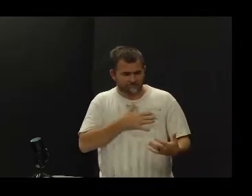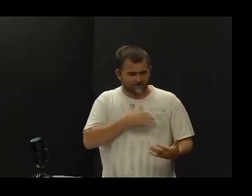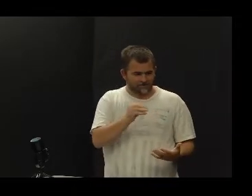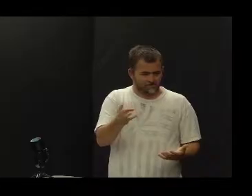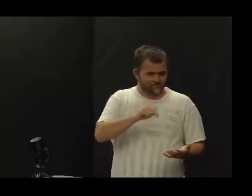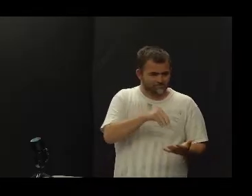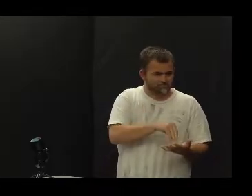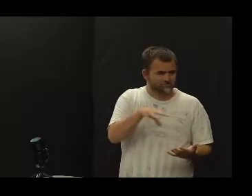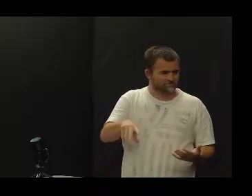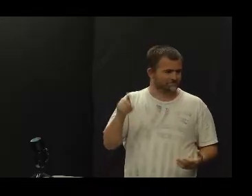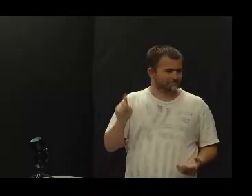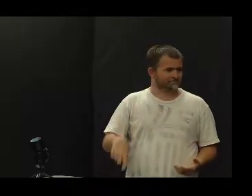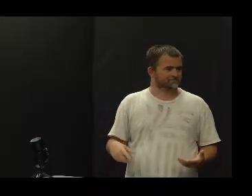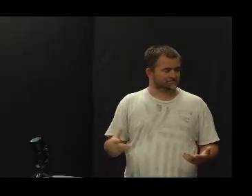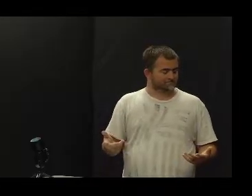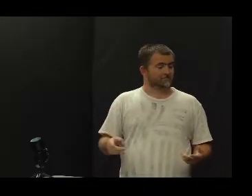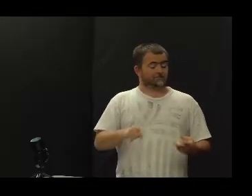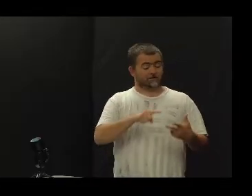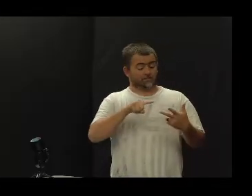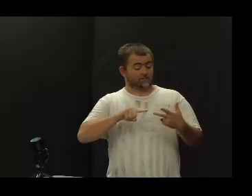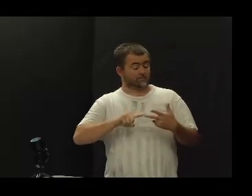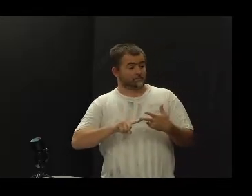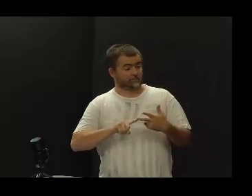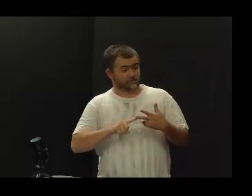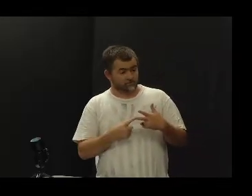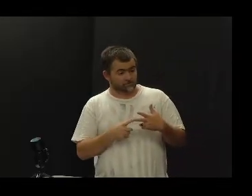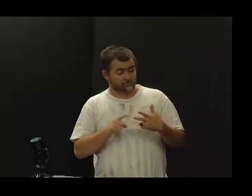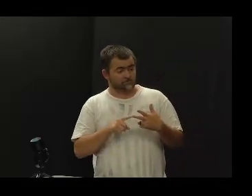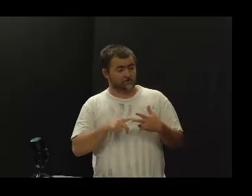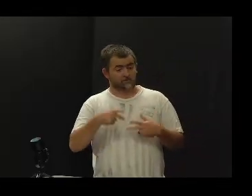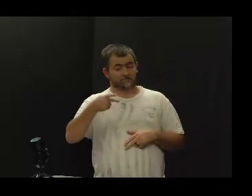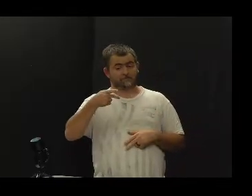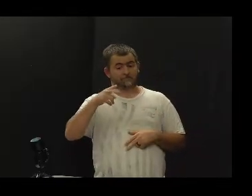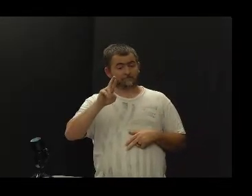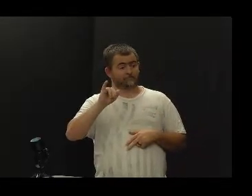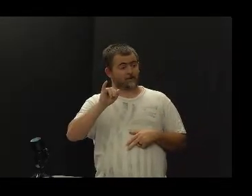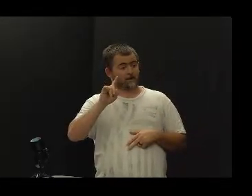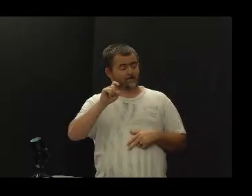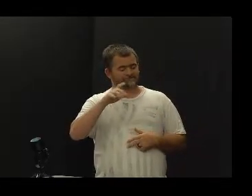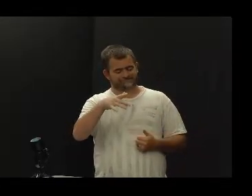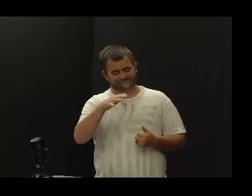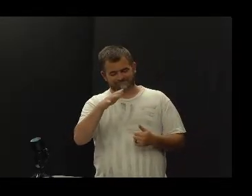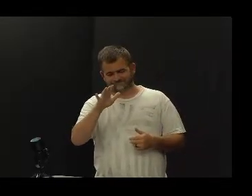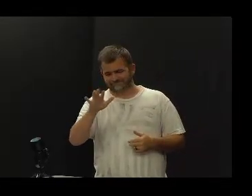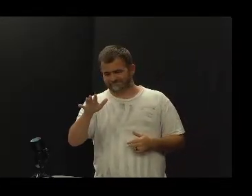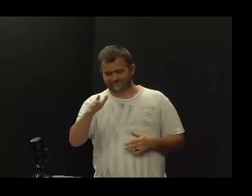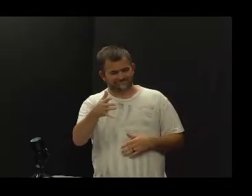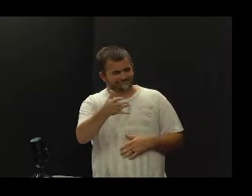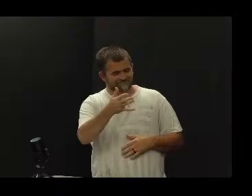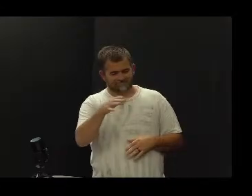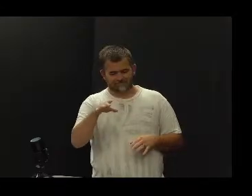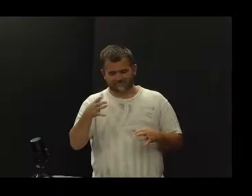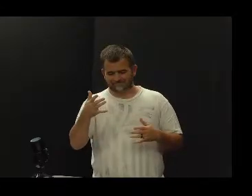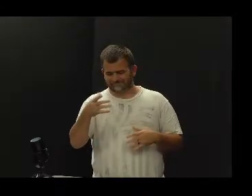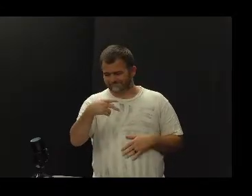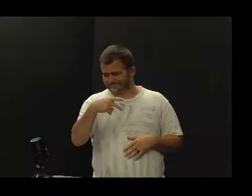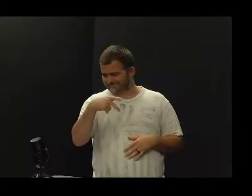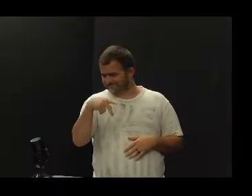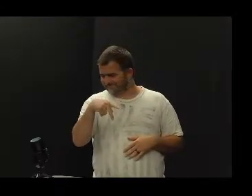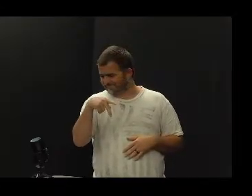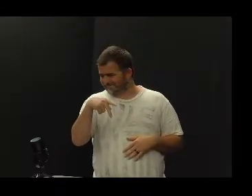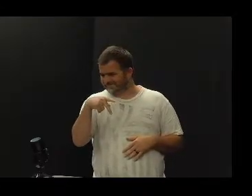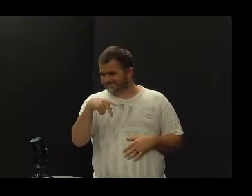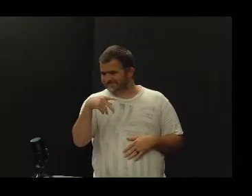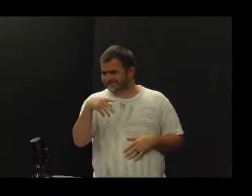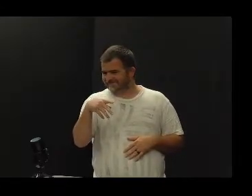of miscommunication. So I think it's very important that the teachers have that ability. And then thirdly,